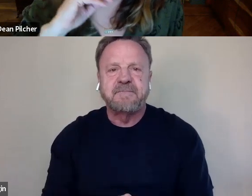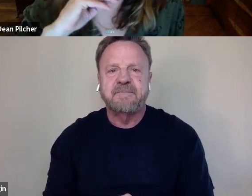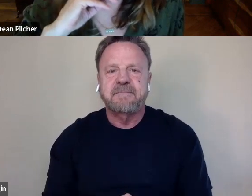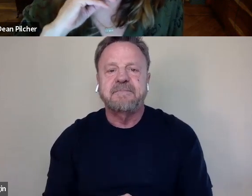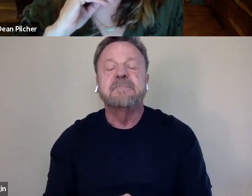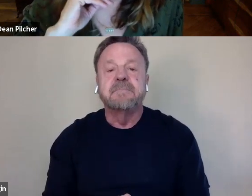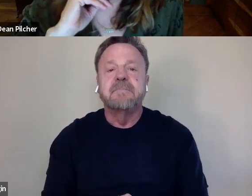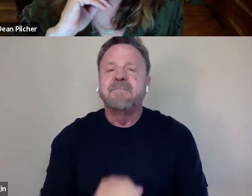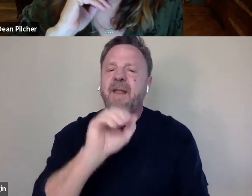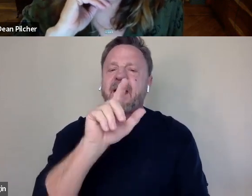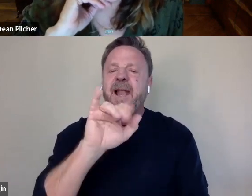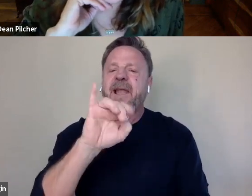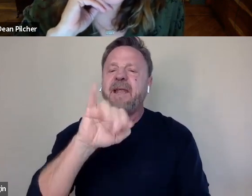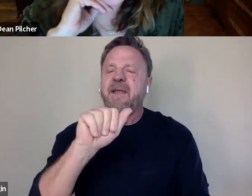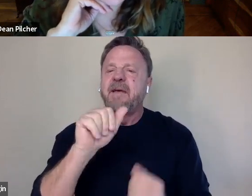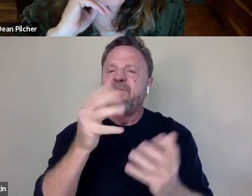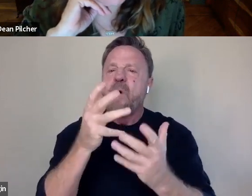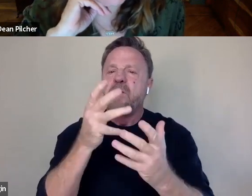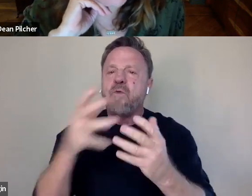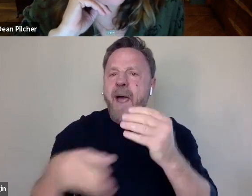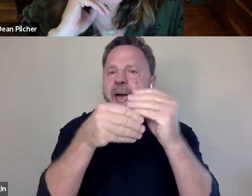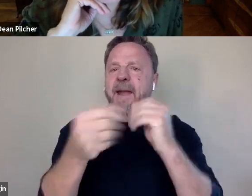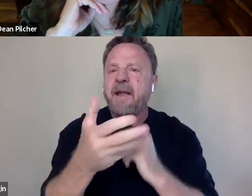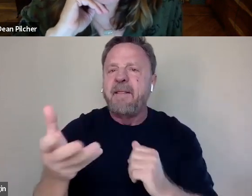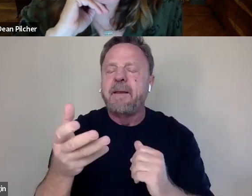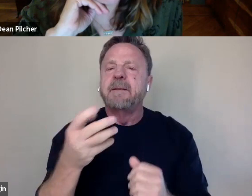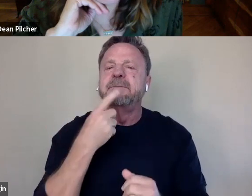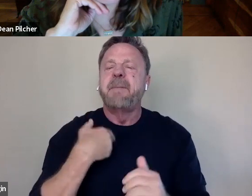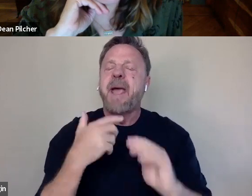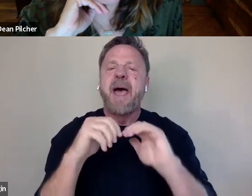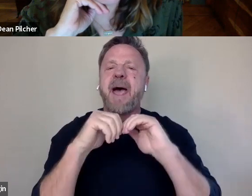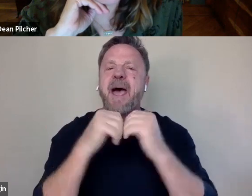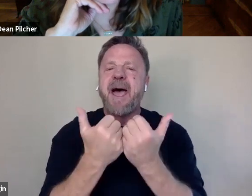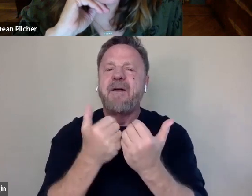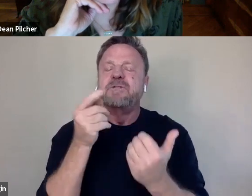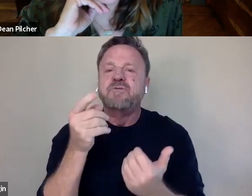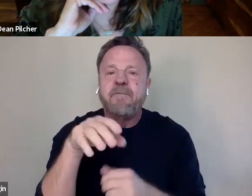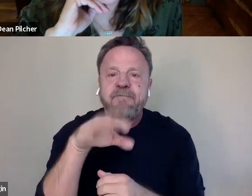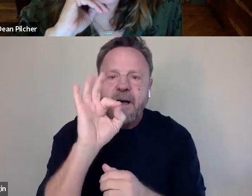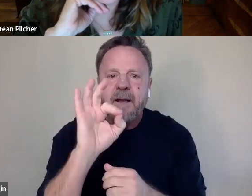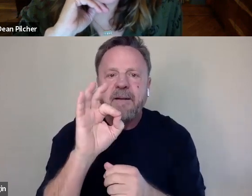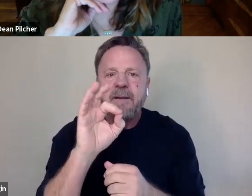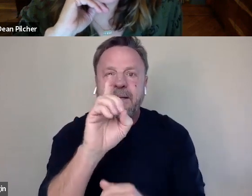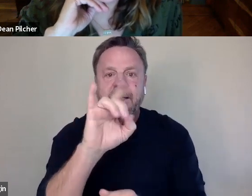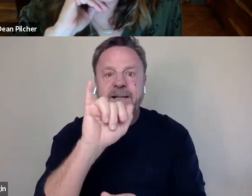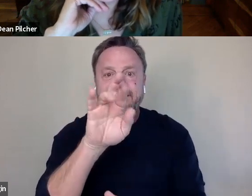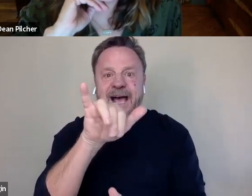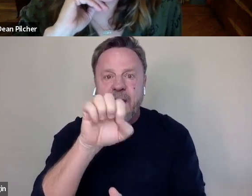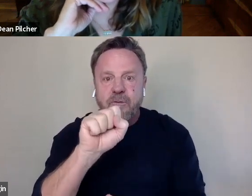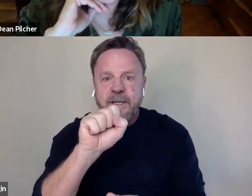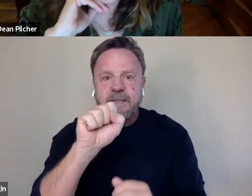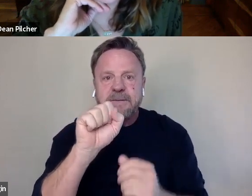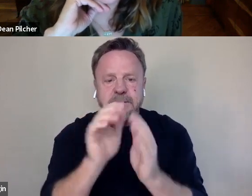And Lydia, I don't know if you want to add anything to that. So tell me then, how did you stumble upon diaries? Because I know